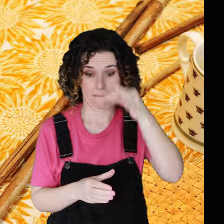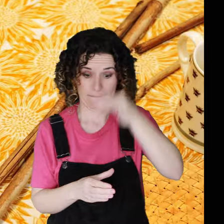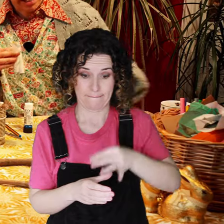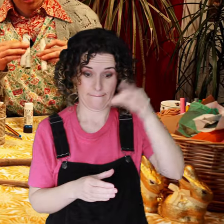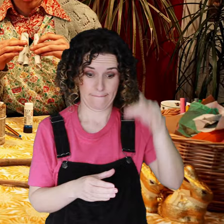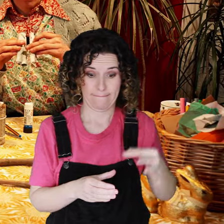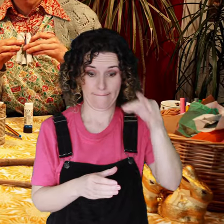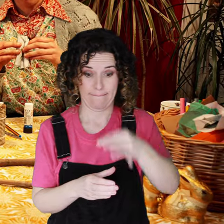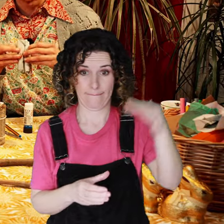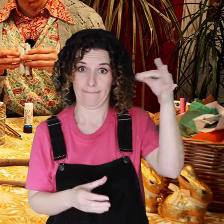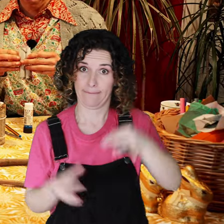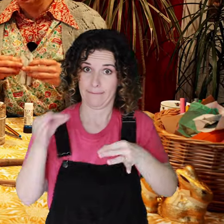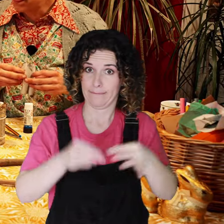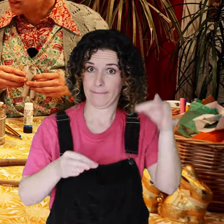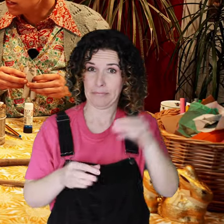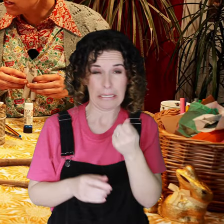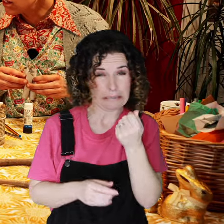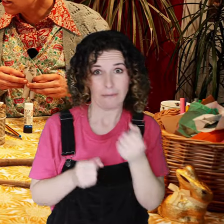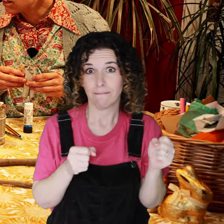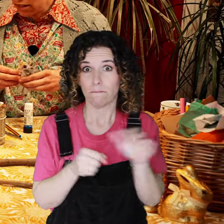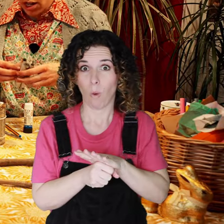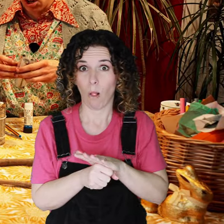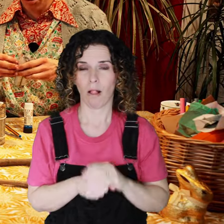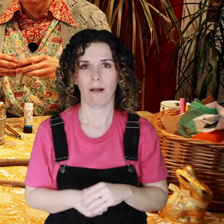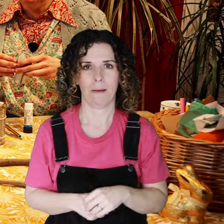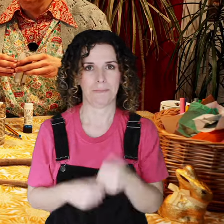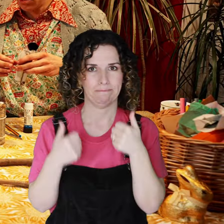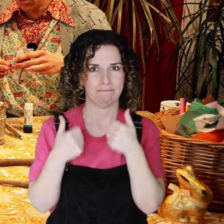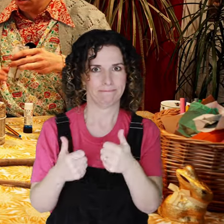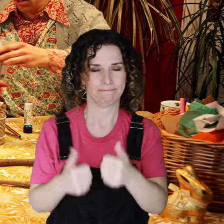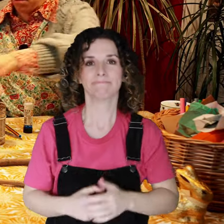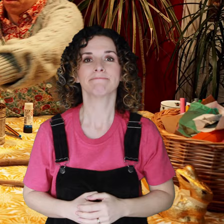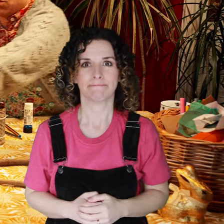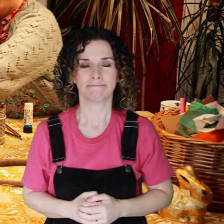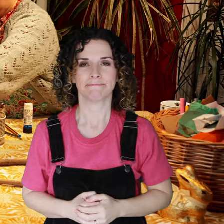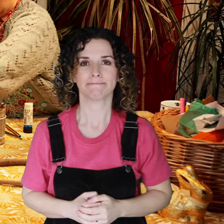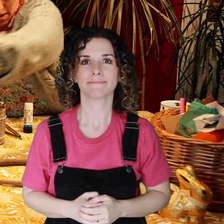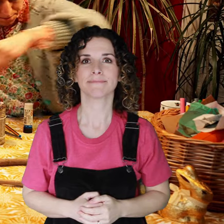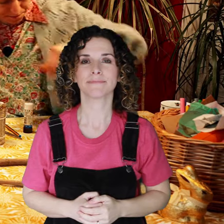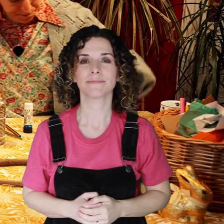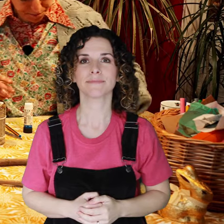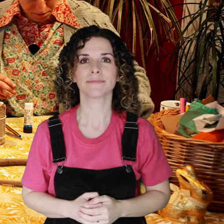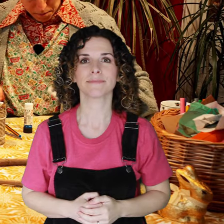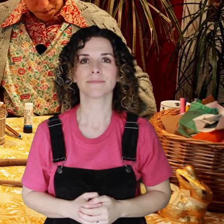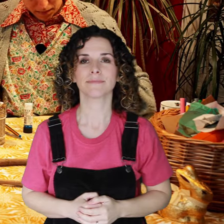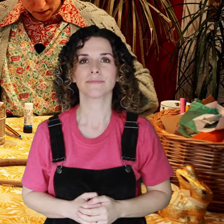Until it's just about full. Wonderful. Alright. You pop those ones in.